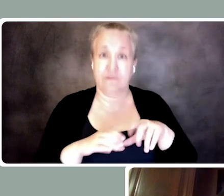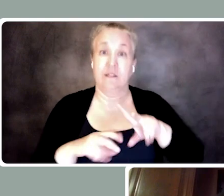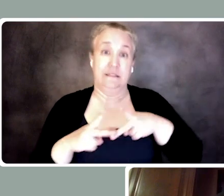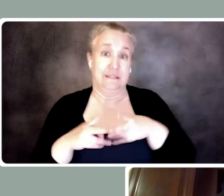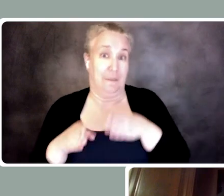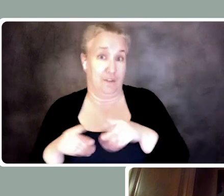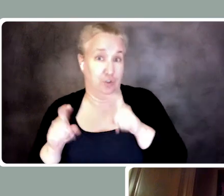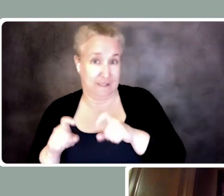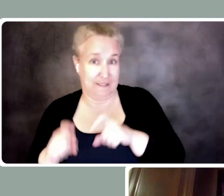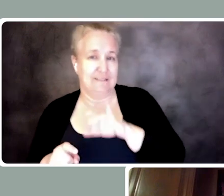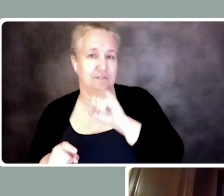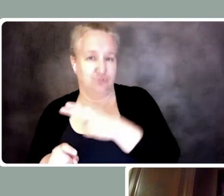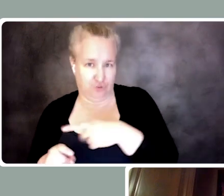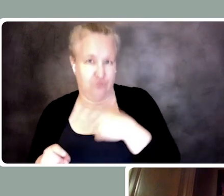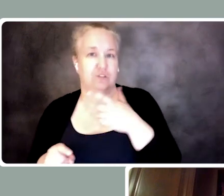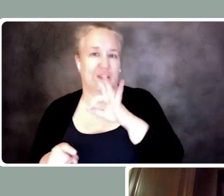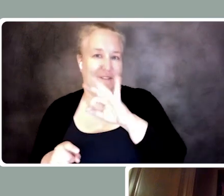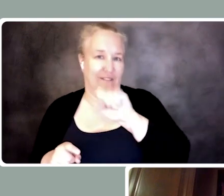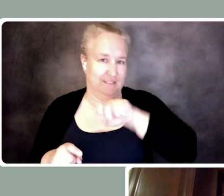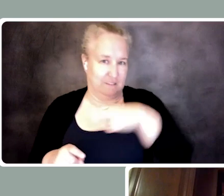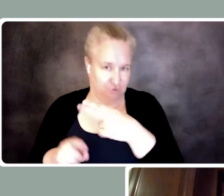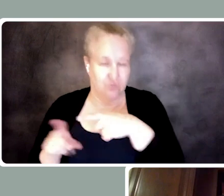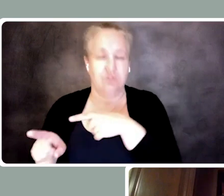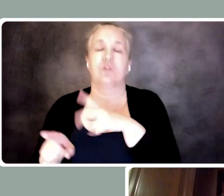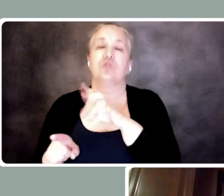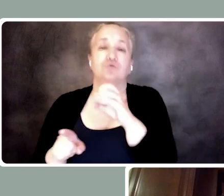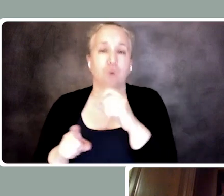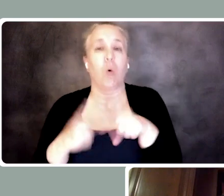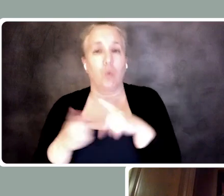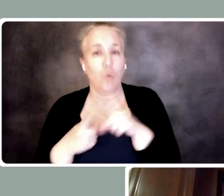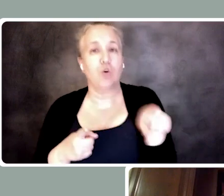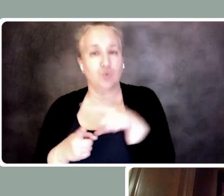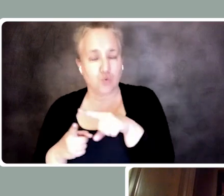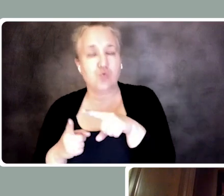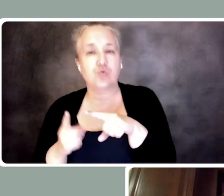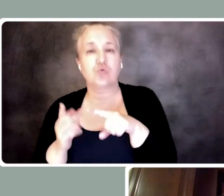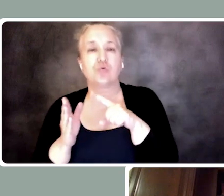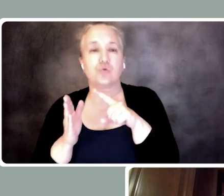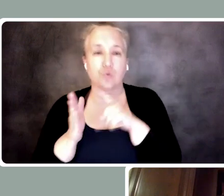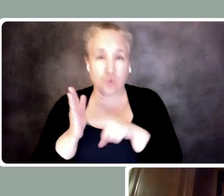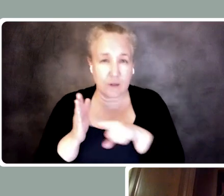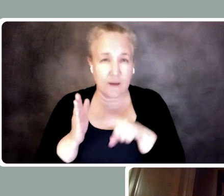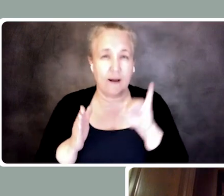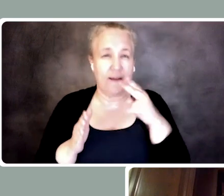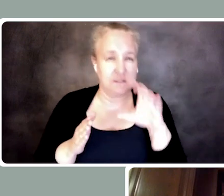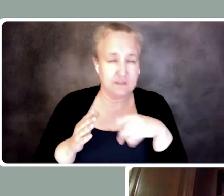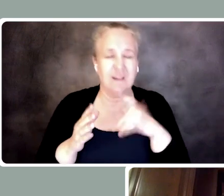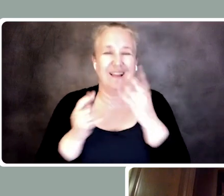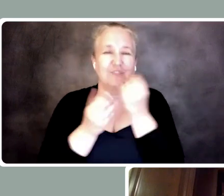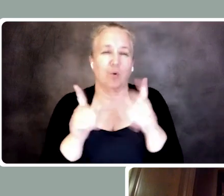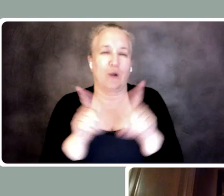is by FISH, or fluorescent in situ hybridization. So when you look at IHC, it is reported out as